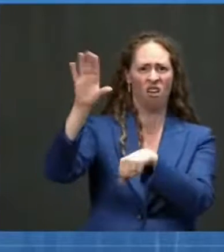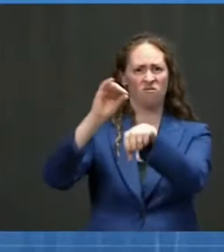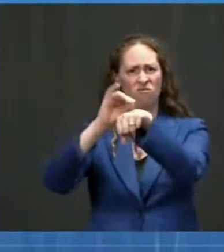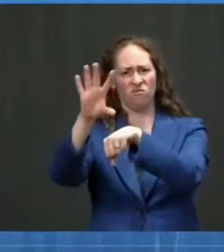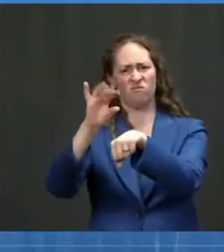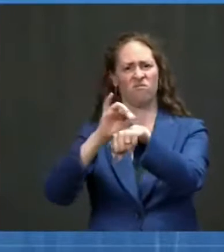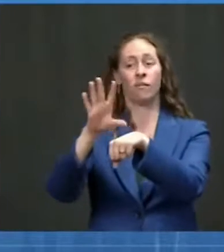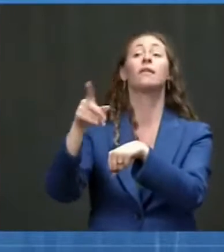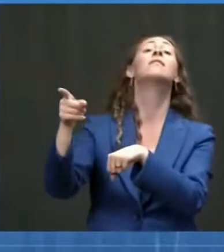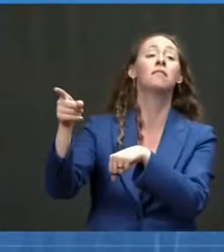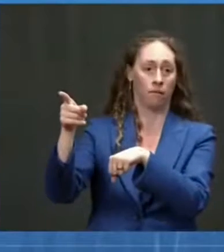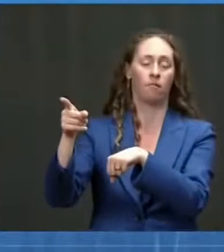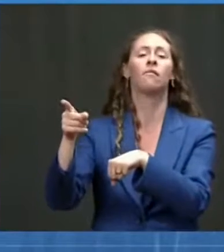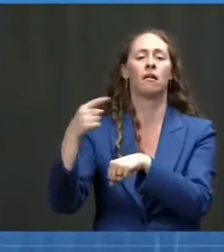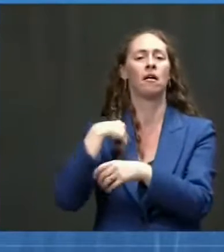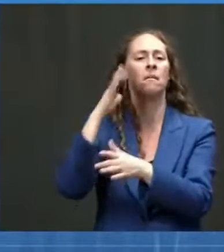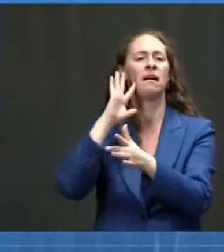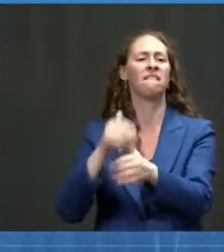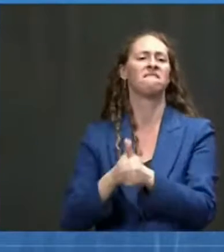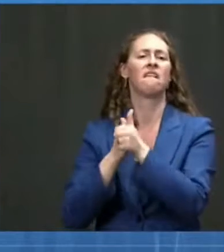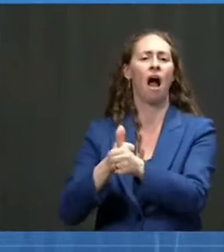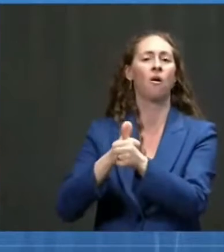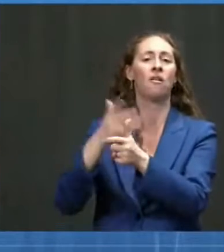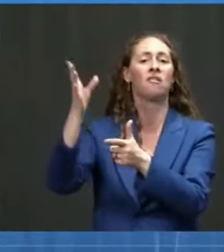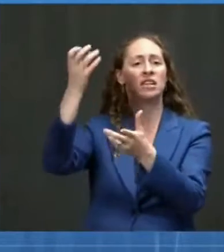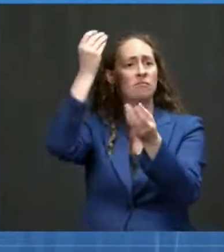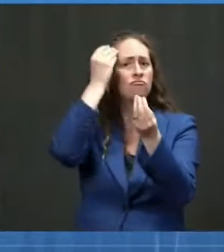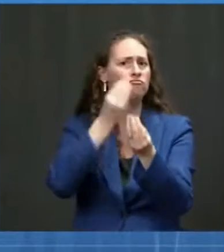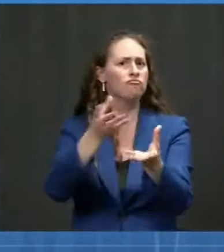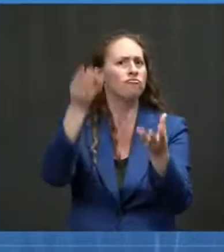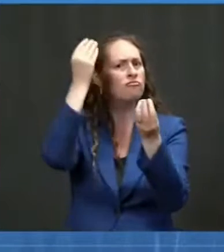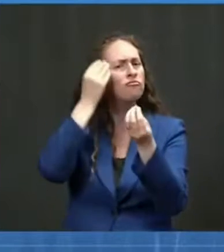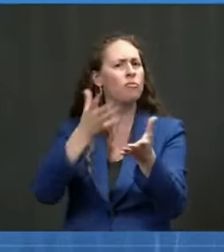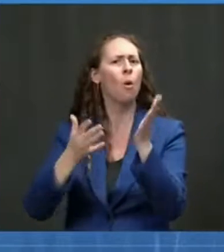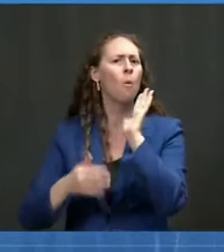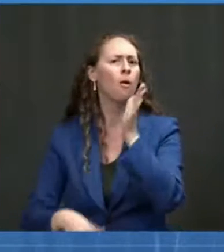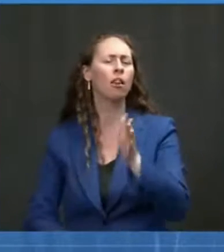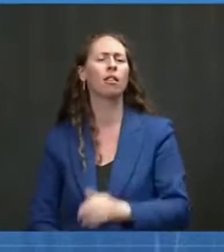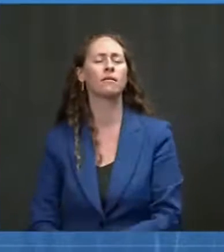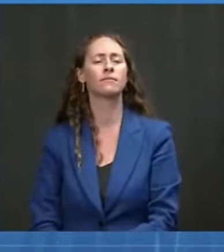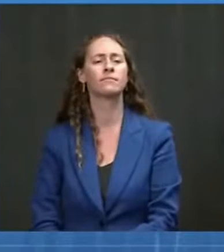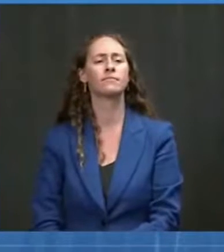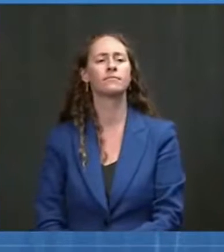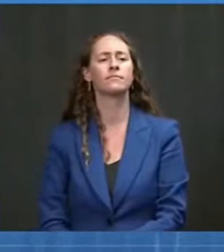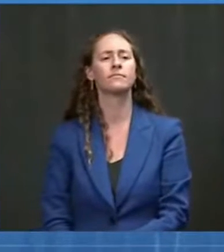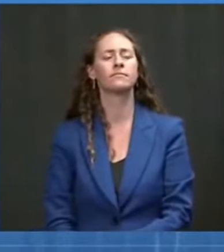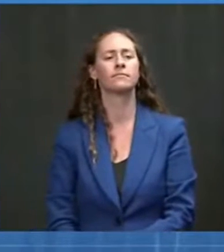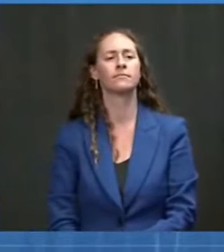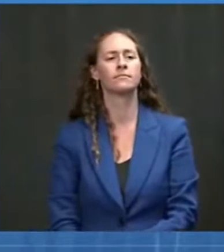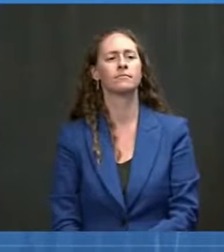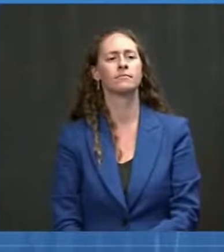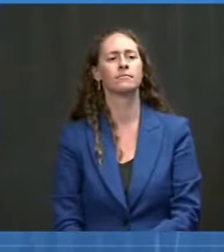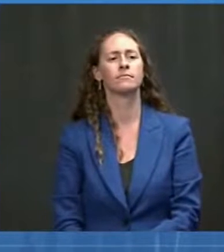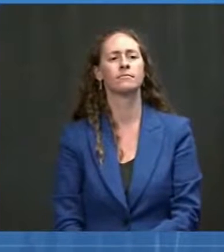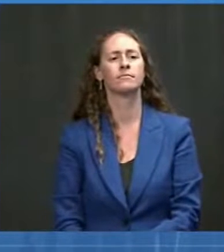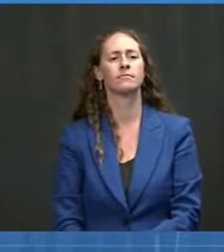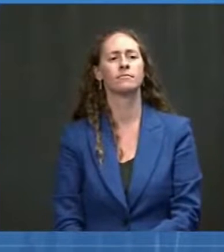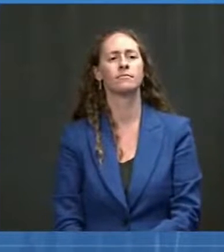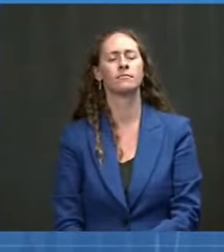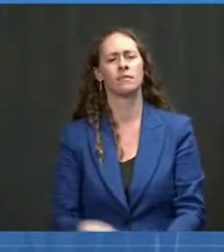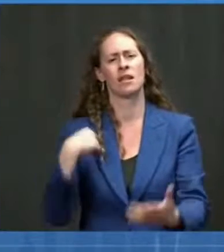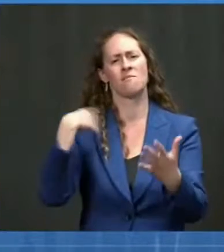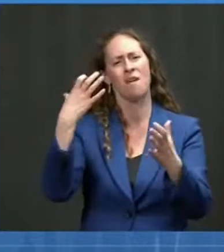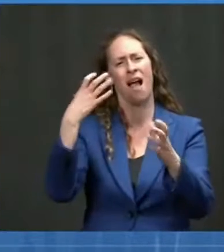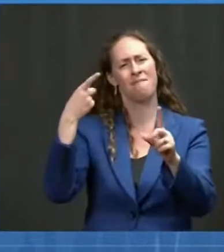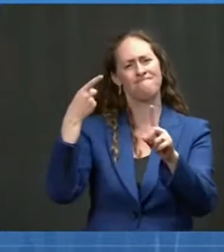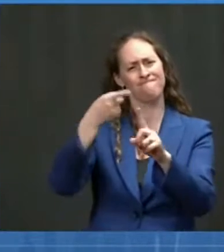recommendations, we will have guidance to share for those who are under 18. I also just want to underscore one thing to your question about the